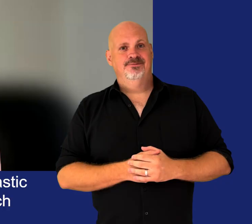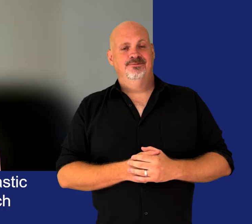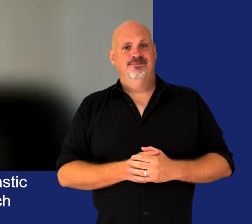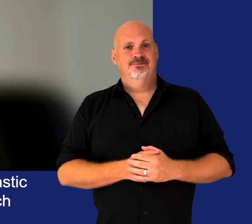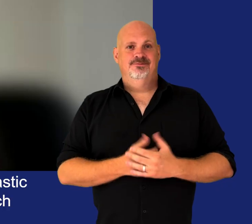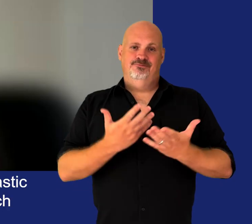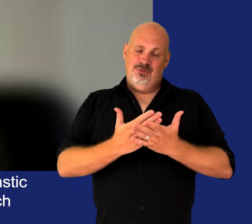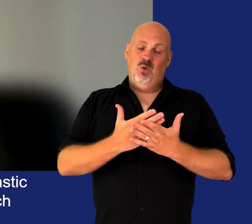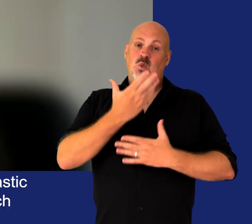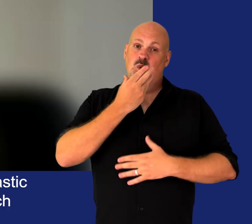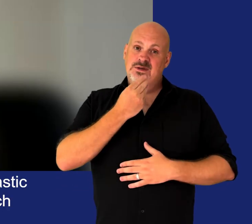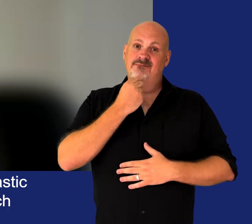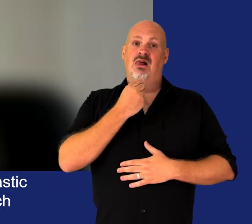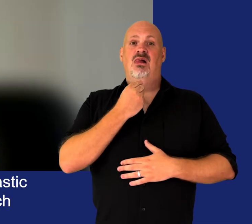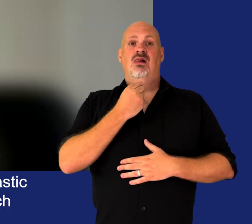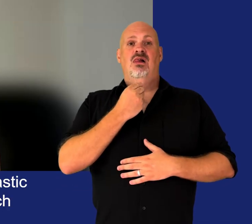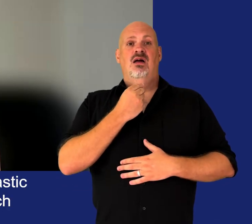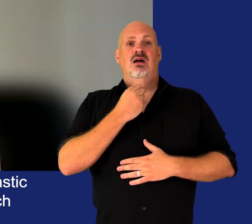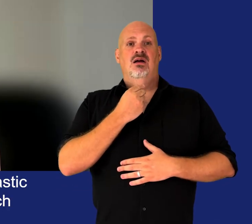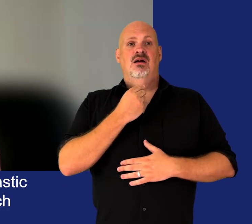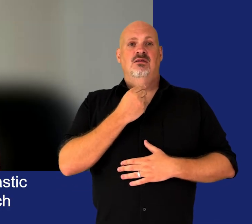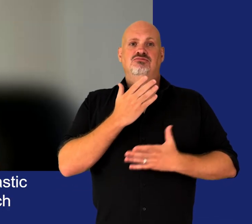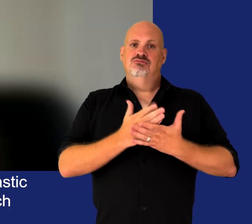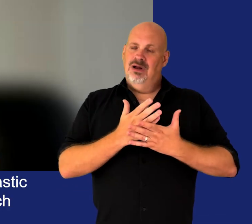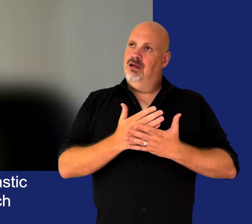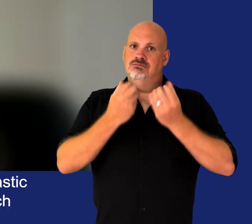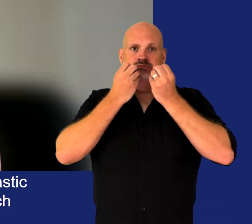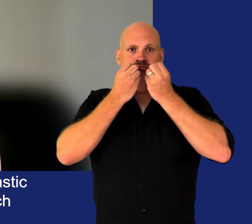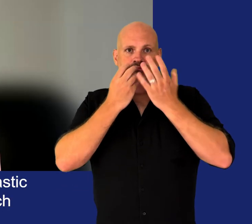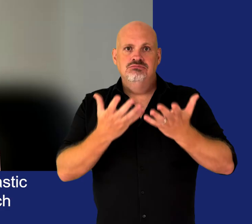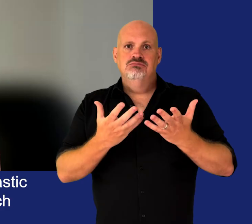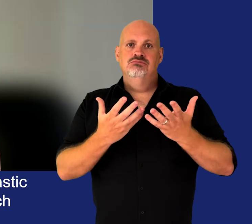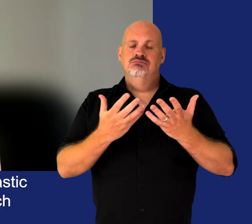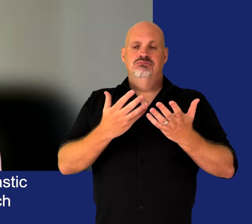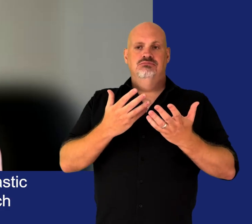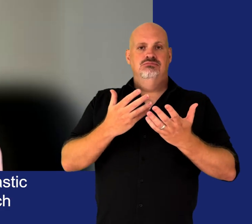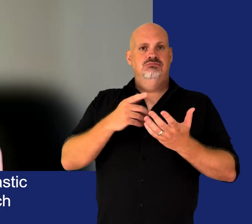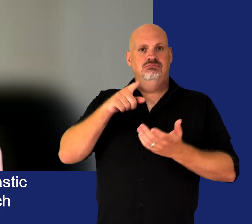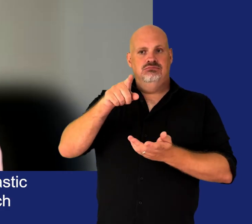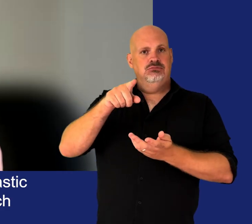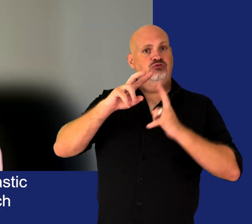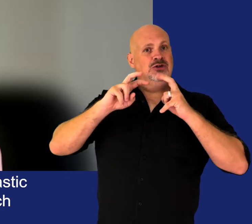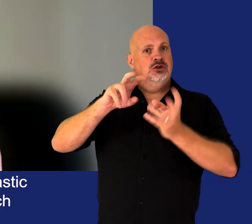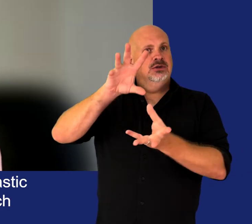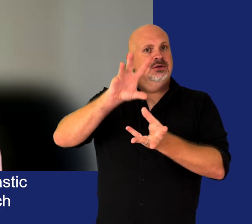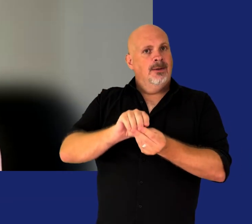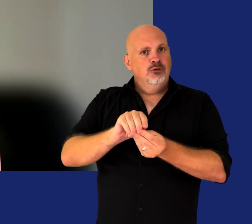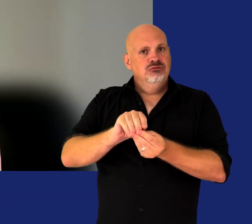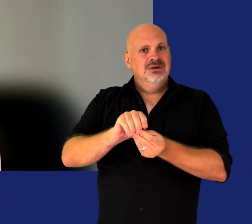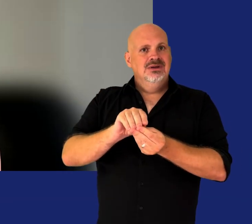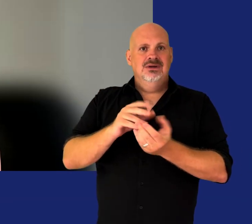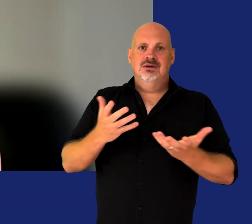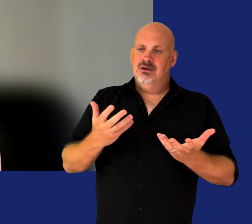It's really useful and really, really fantastic to hear that summary of the research